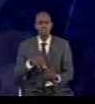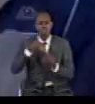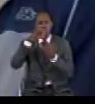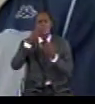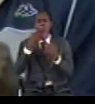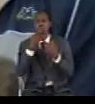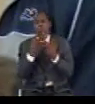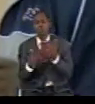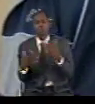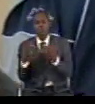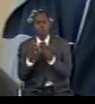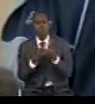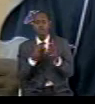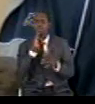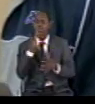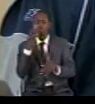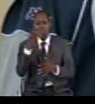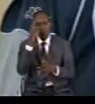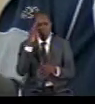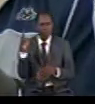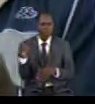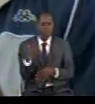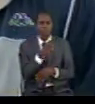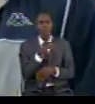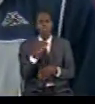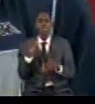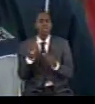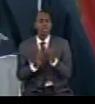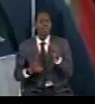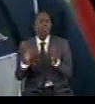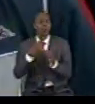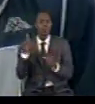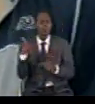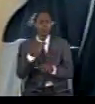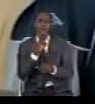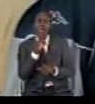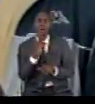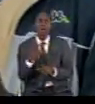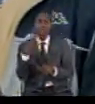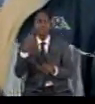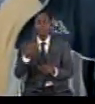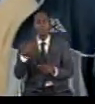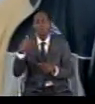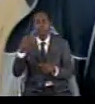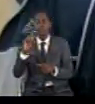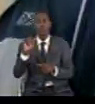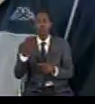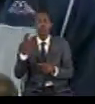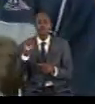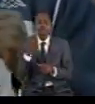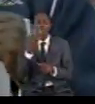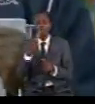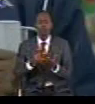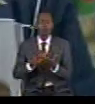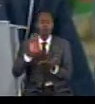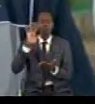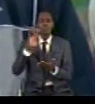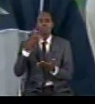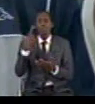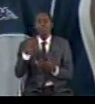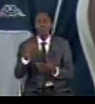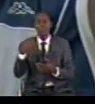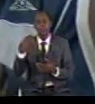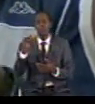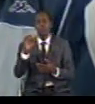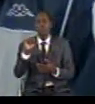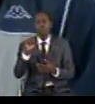you in namibia in lusaka in paris anywhere you are the goshen of glory the goshen of goodness